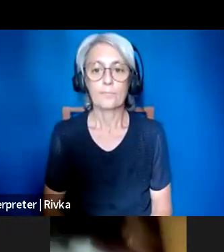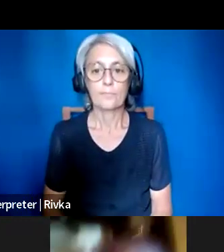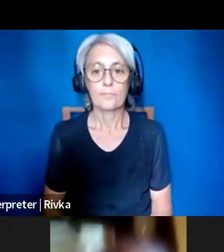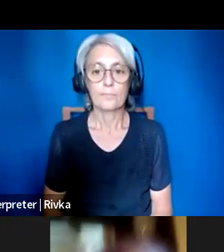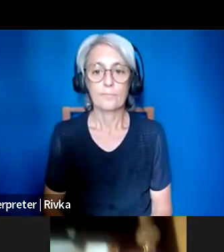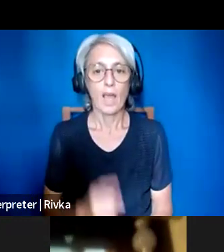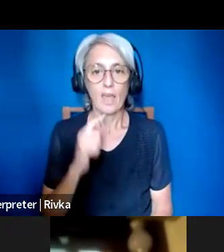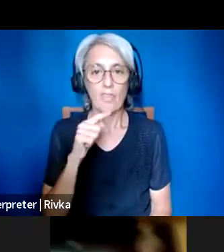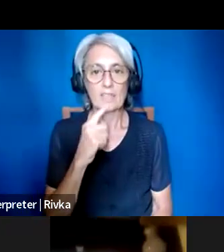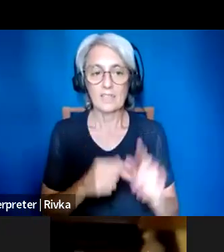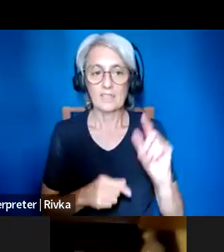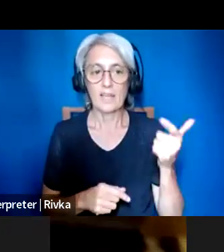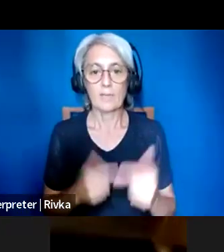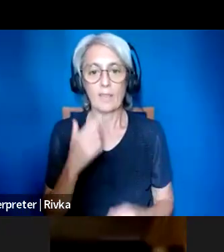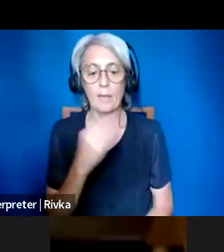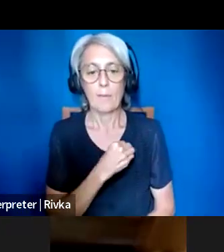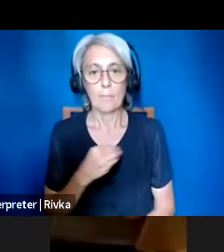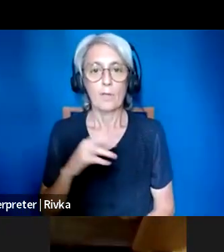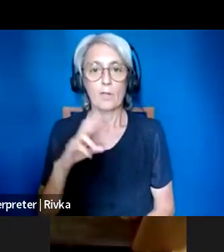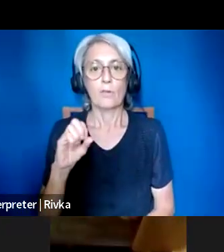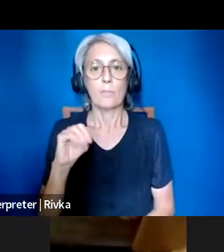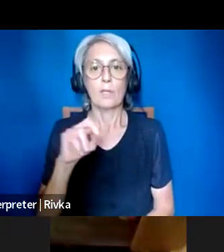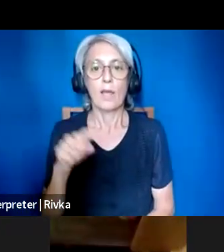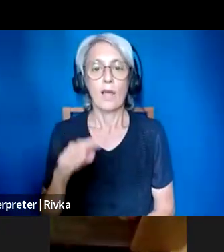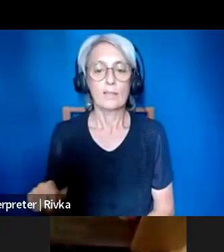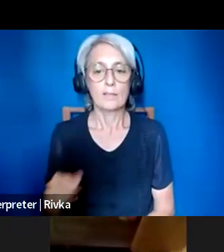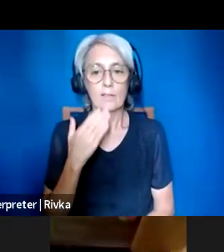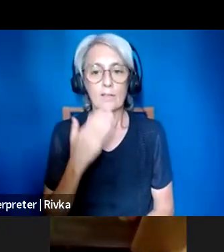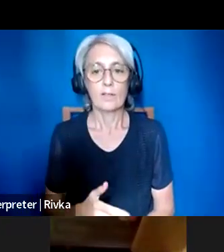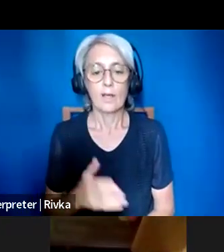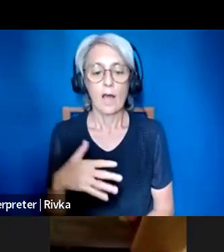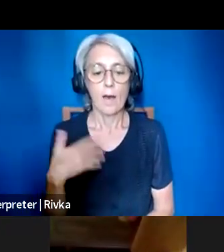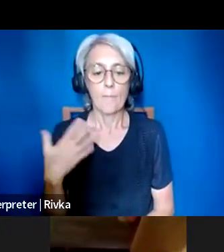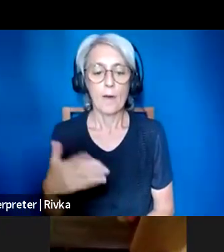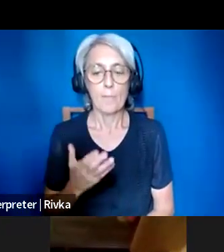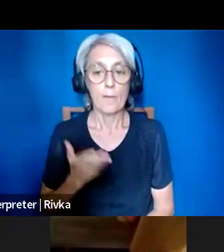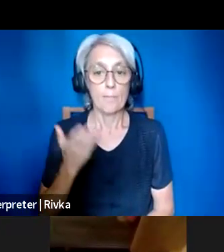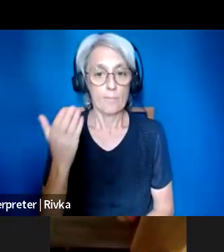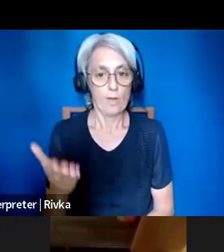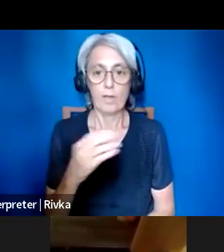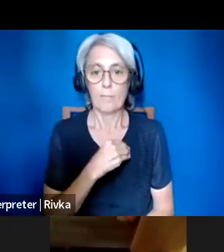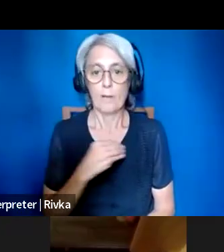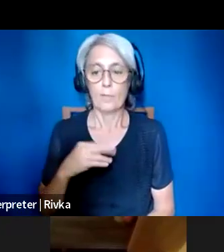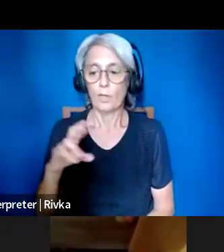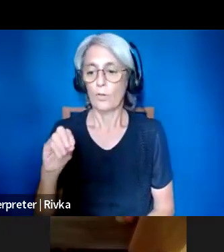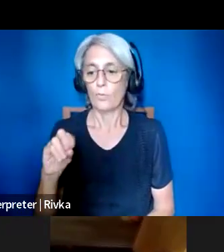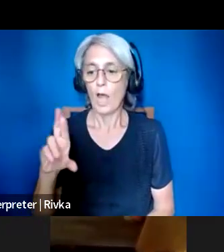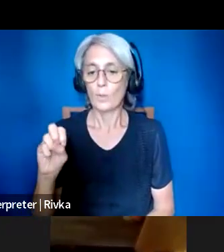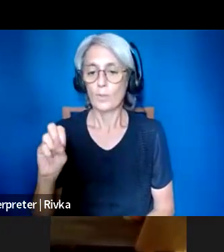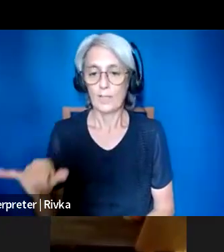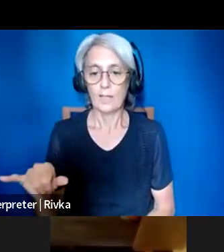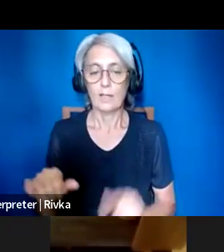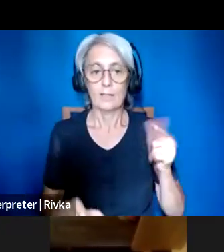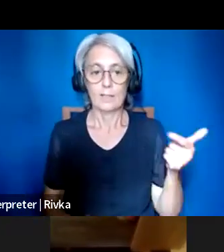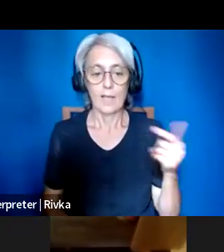Okay, thanks, Member Ramirez. Appreciate that. So we got a motion from Member Rousey and a